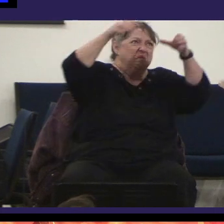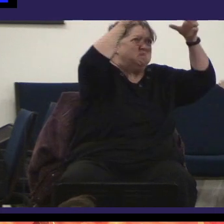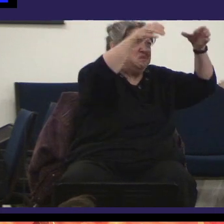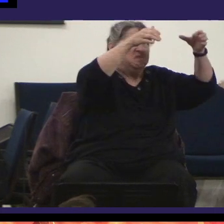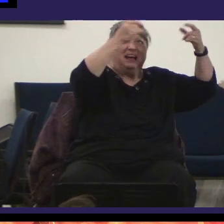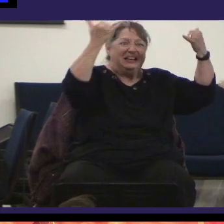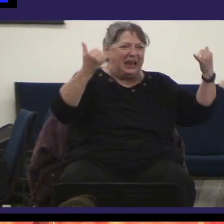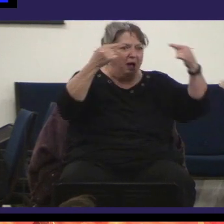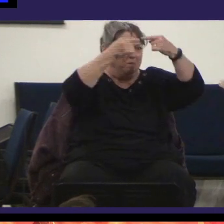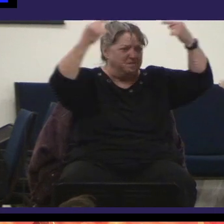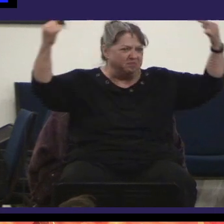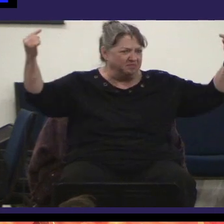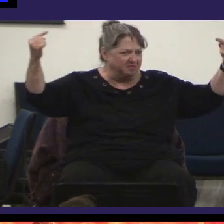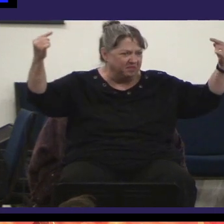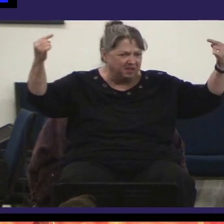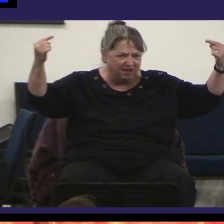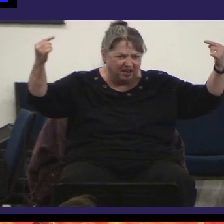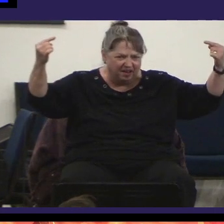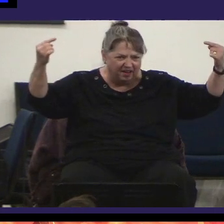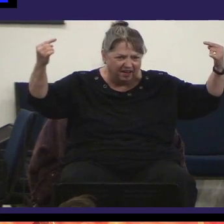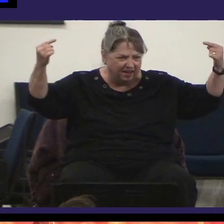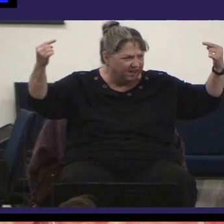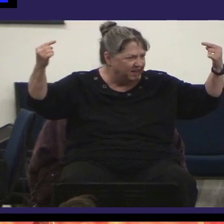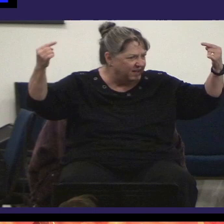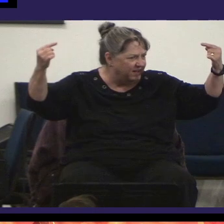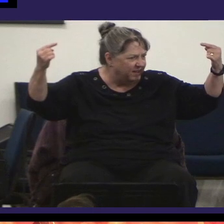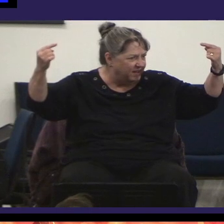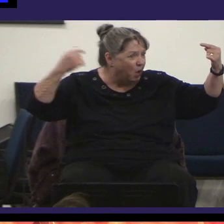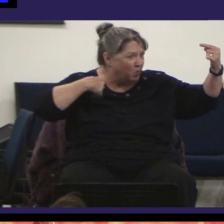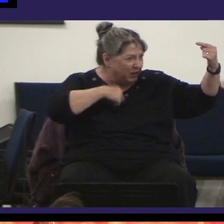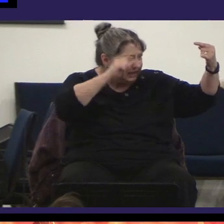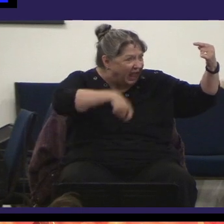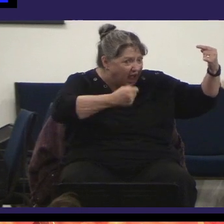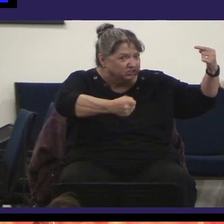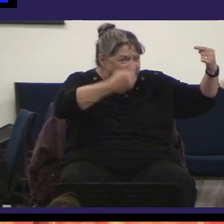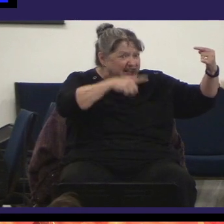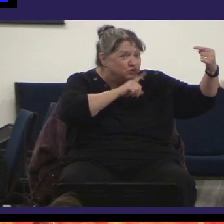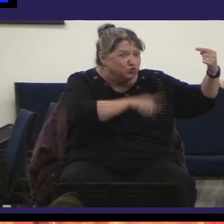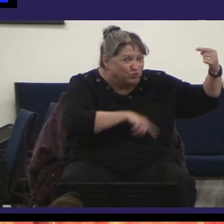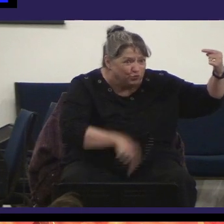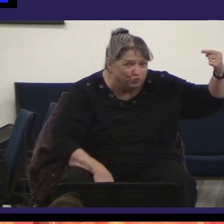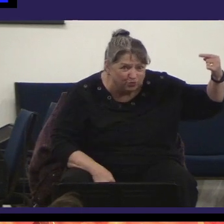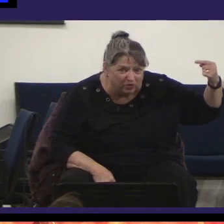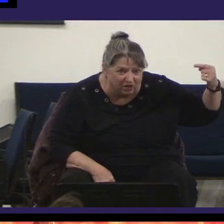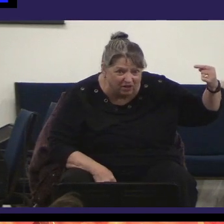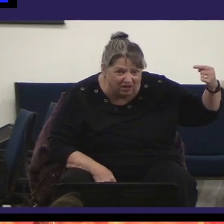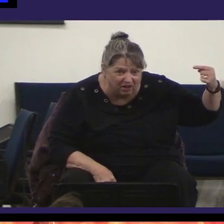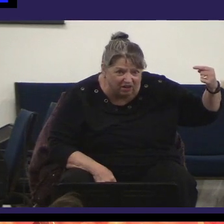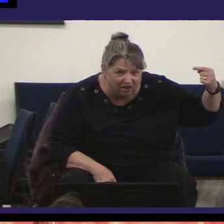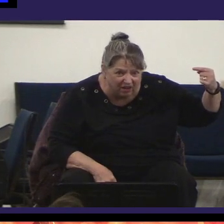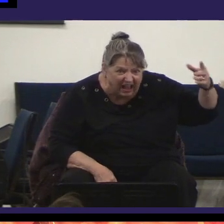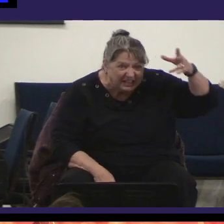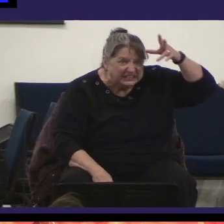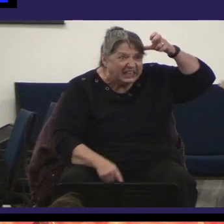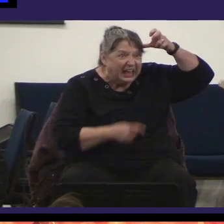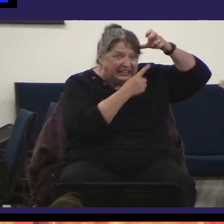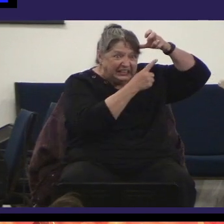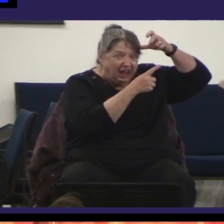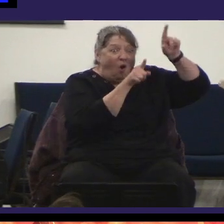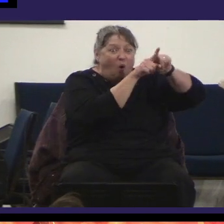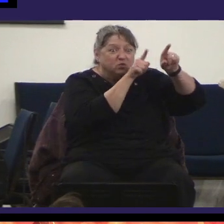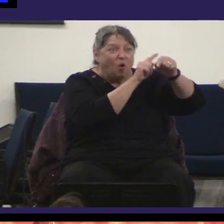come against us, and not just us, but in the lives of other people that we know. Put on, he says, the